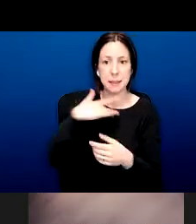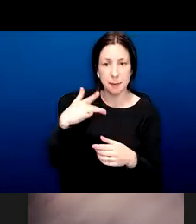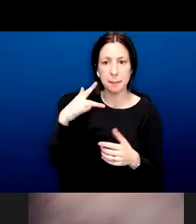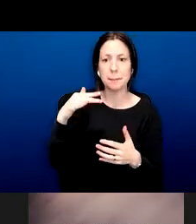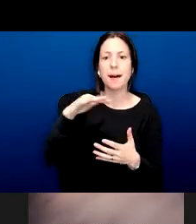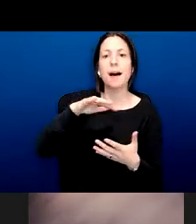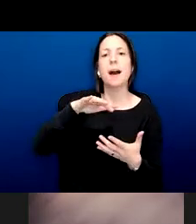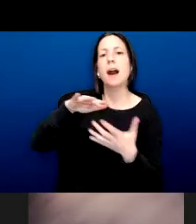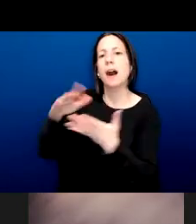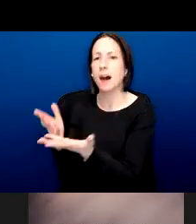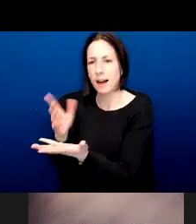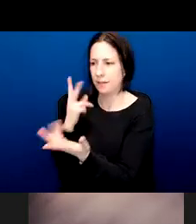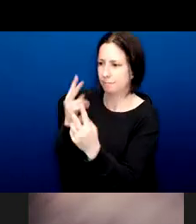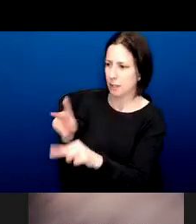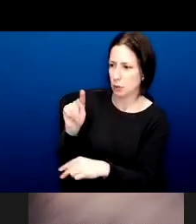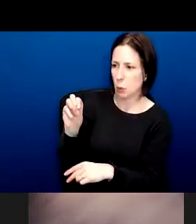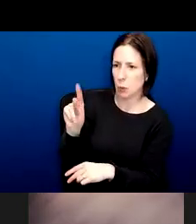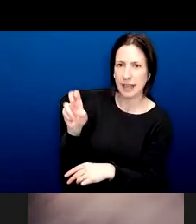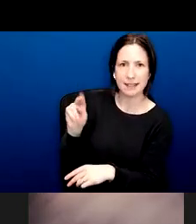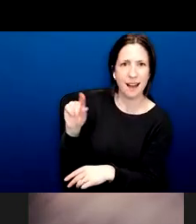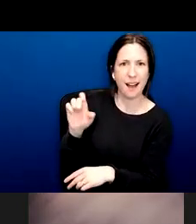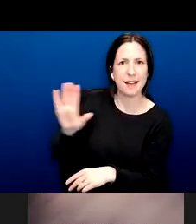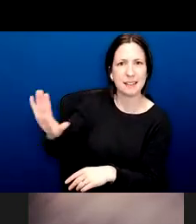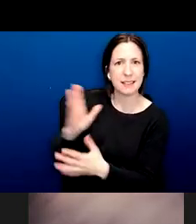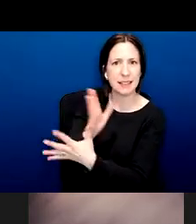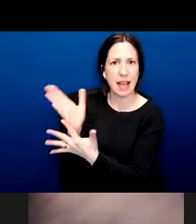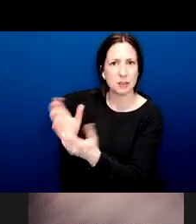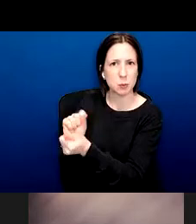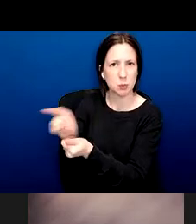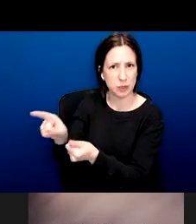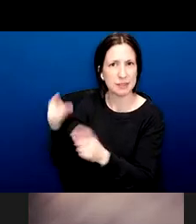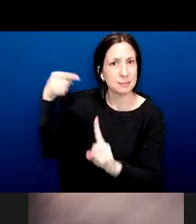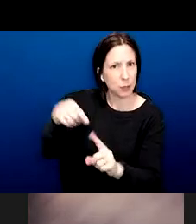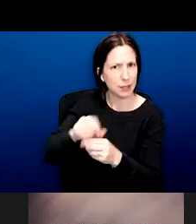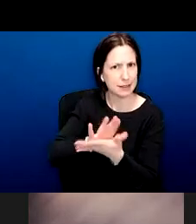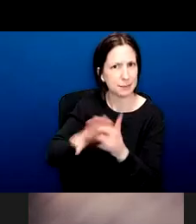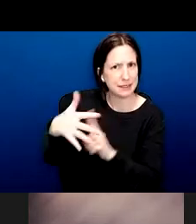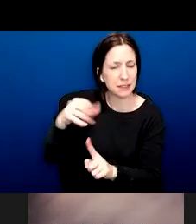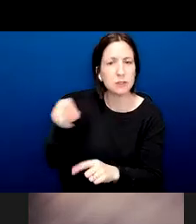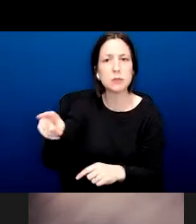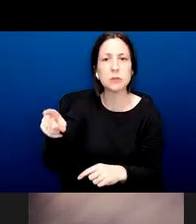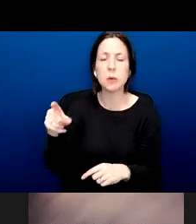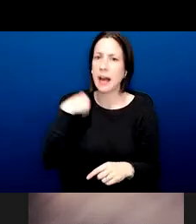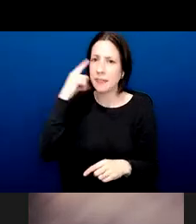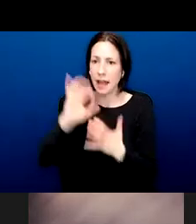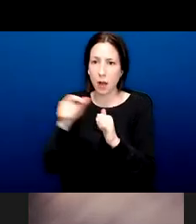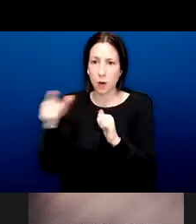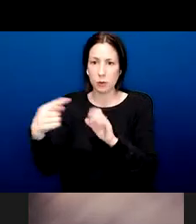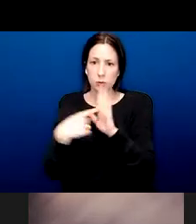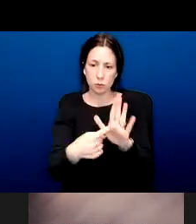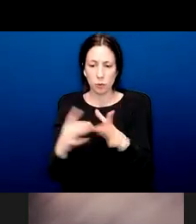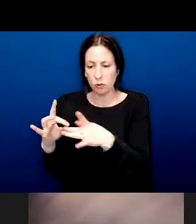it is claiming intersectionality, especially within academic settings. And so I think the way that you've really mapped the relationalities and